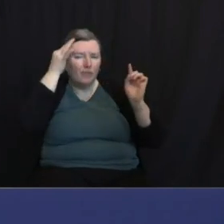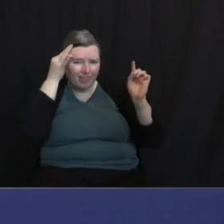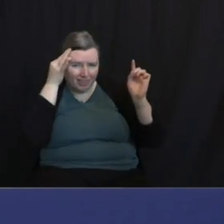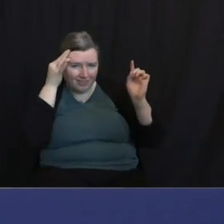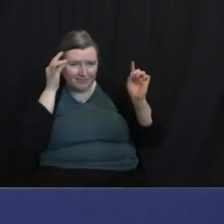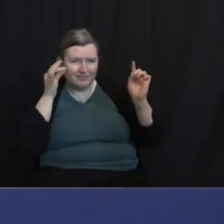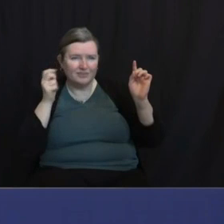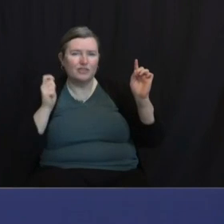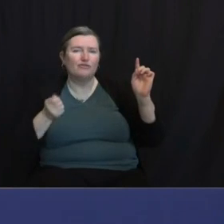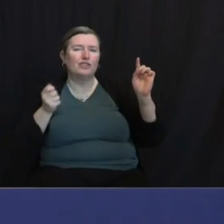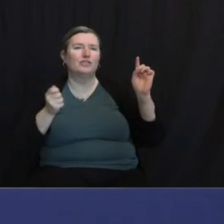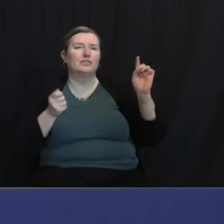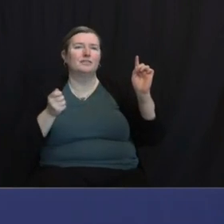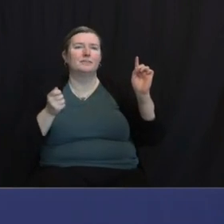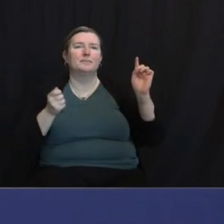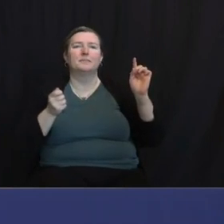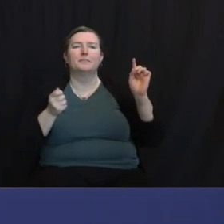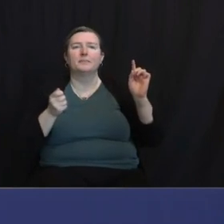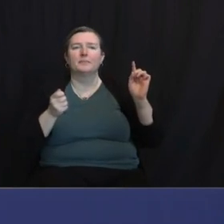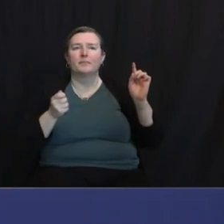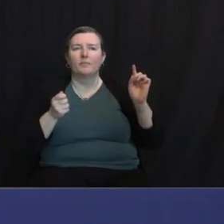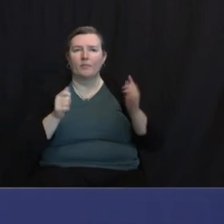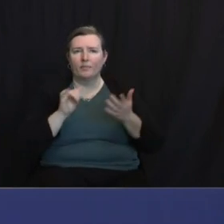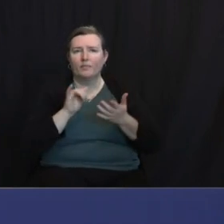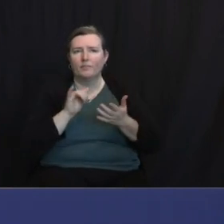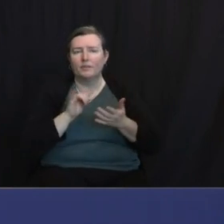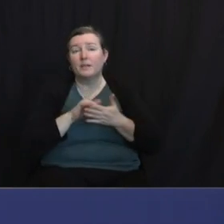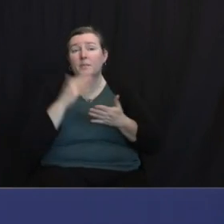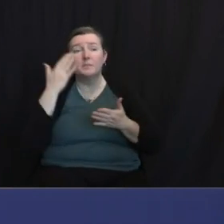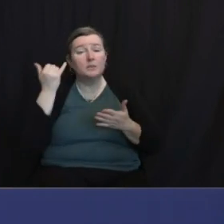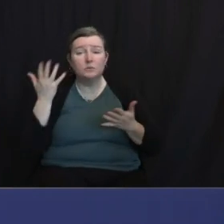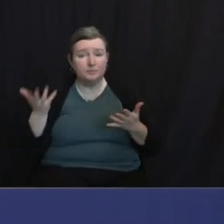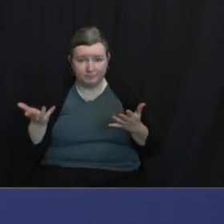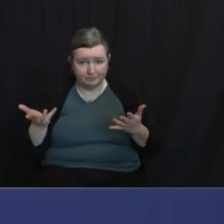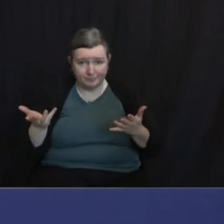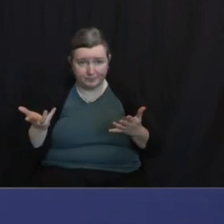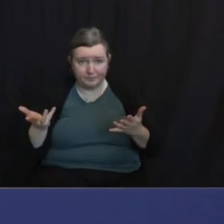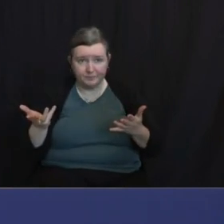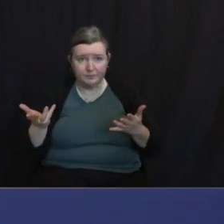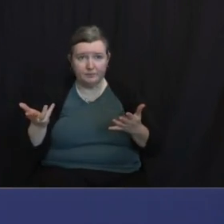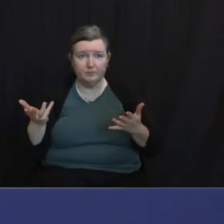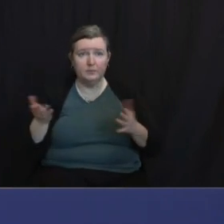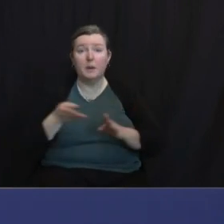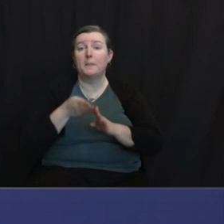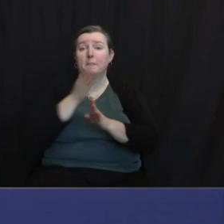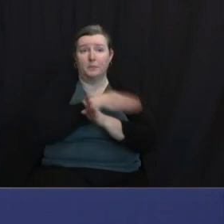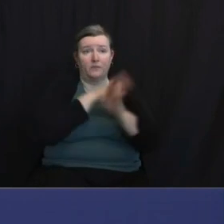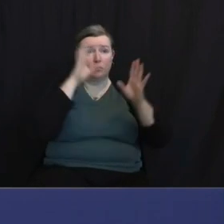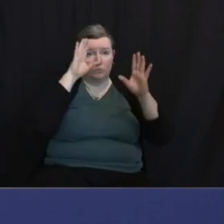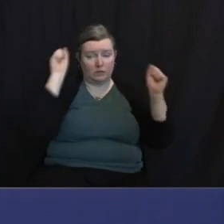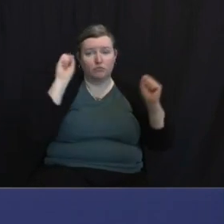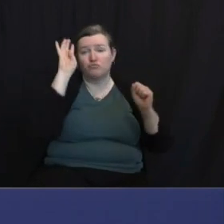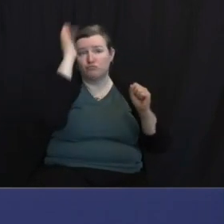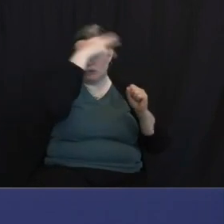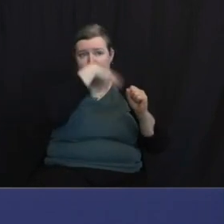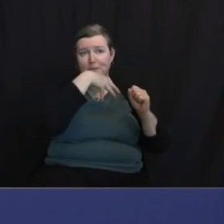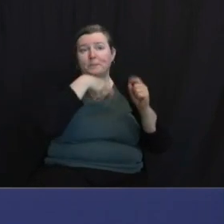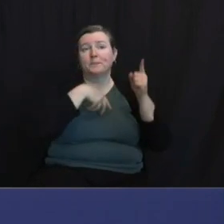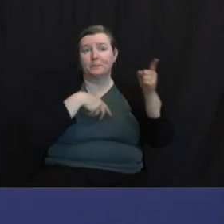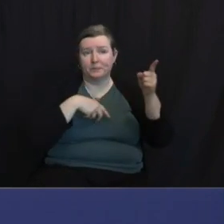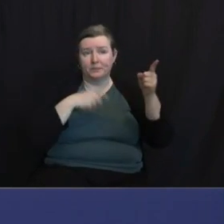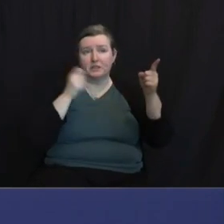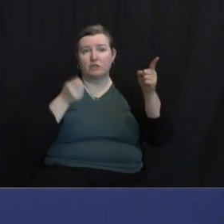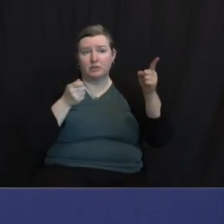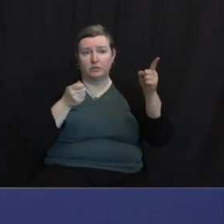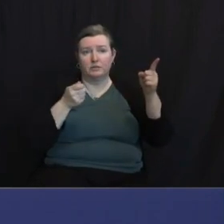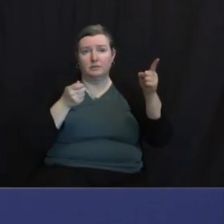is due to the action or lack of action by the Trump administration for federal judges being appointed and